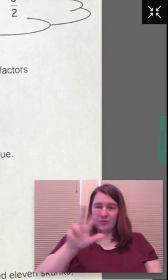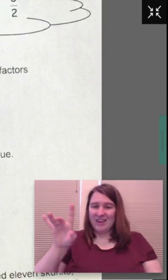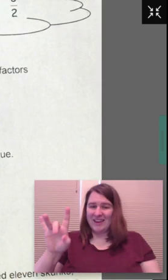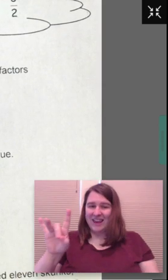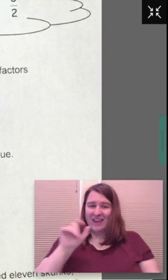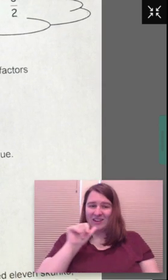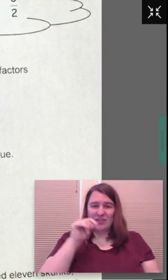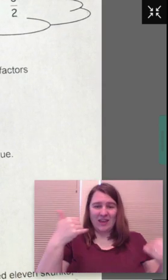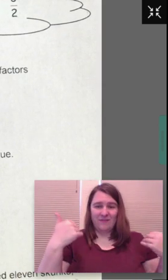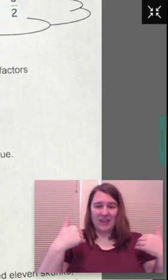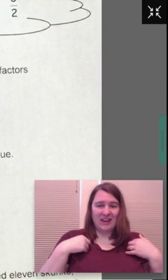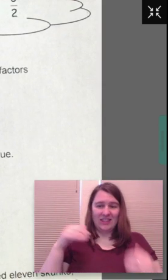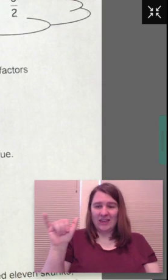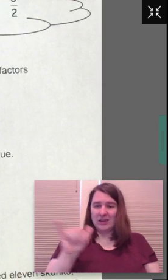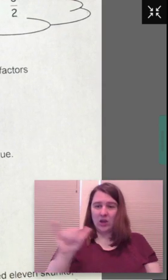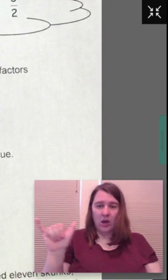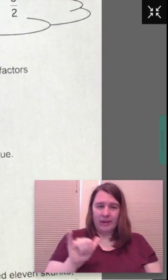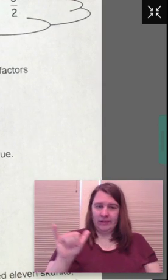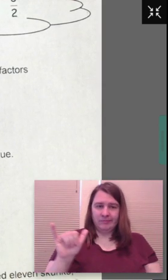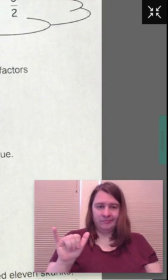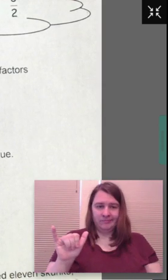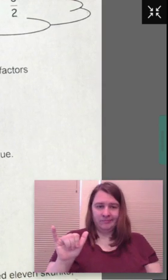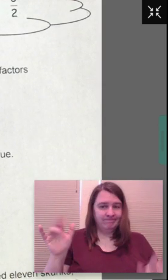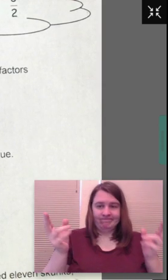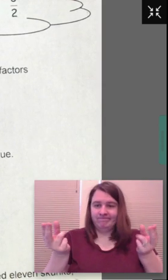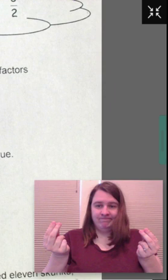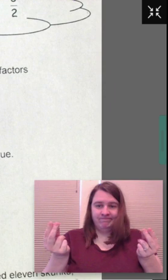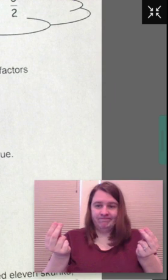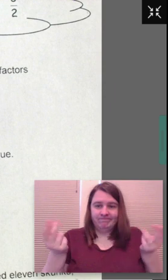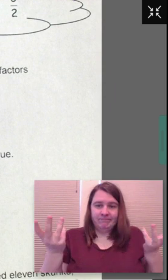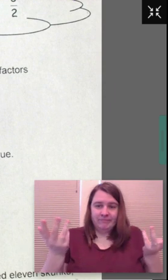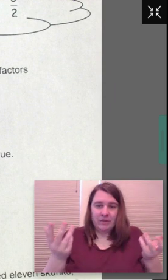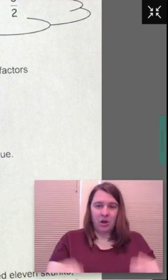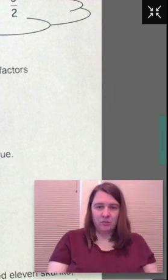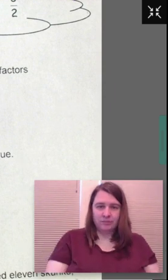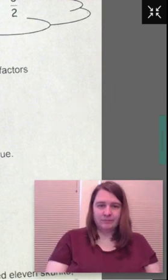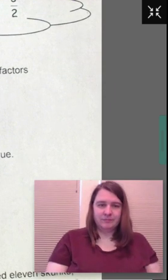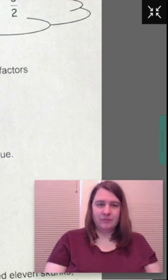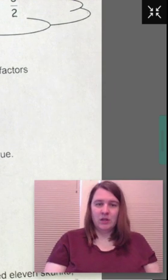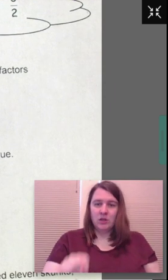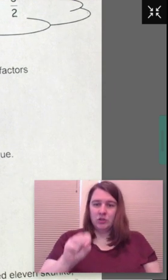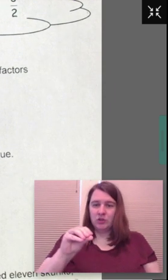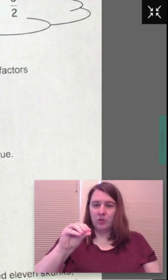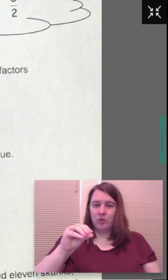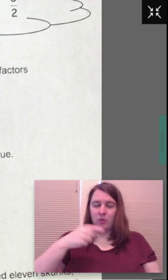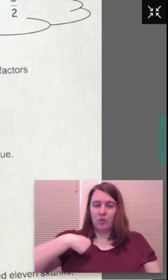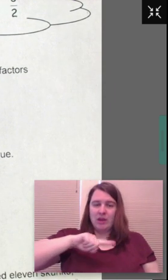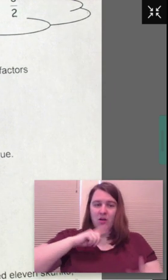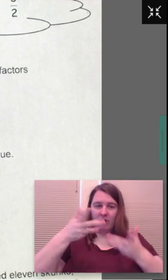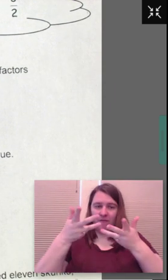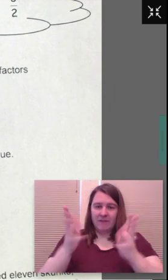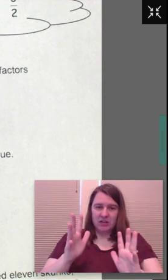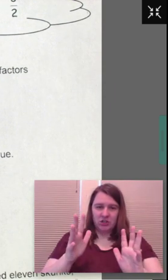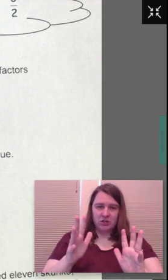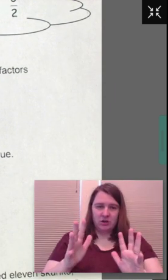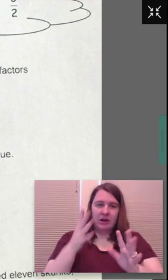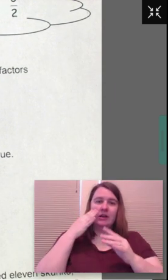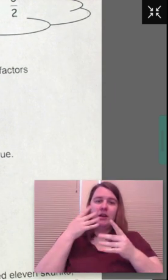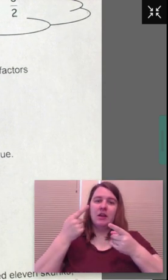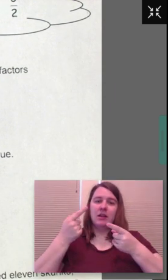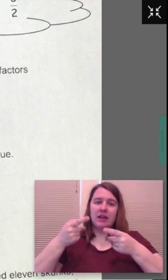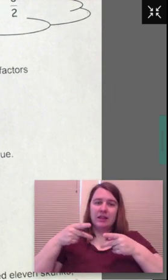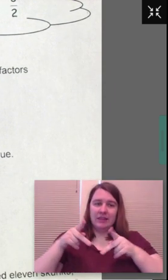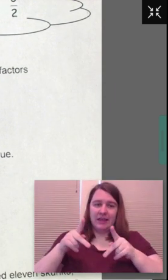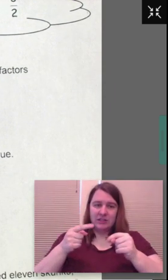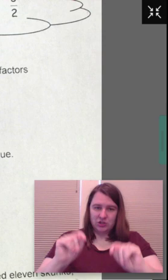Okay, 3 and 8, do they have anything in common? No. So we are finished. All